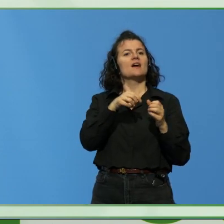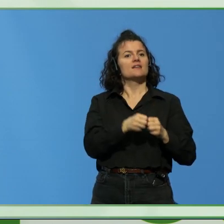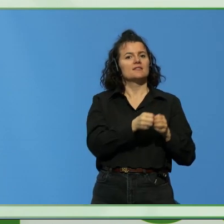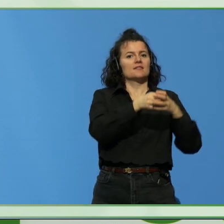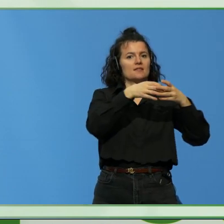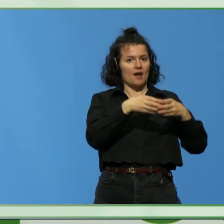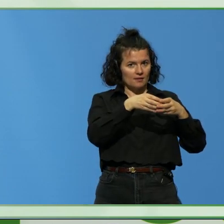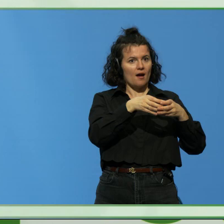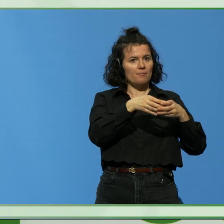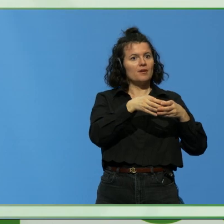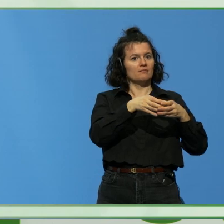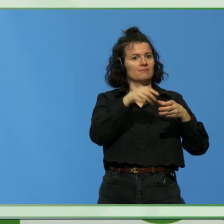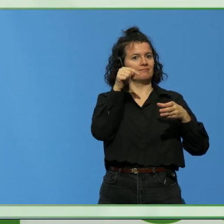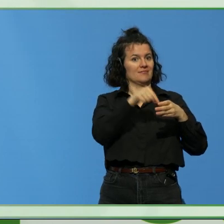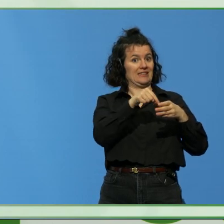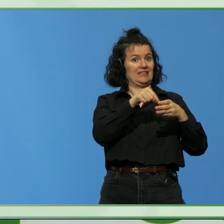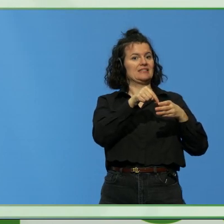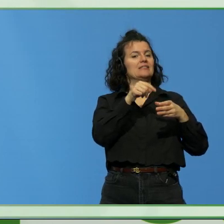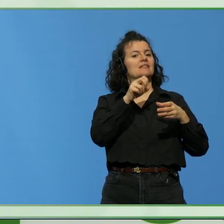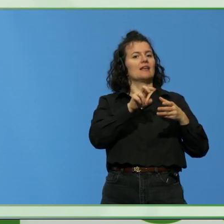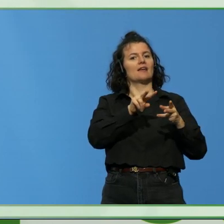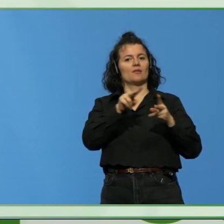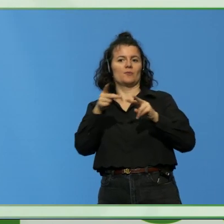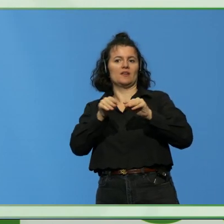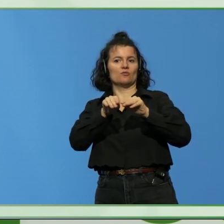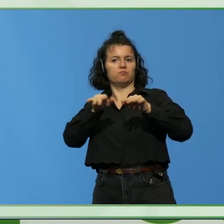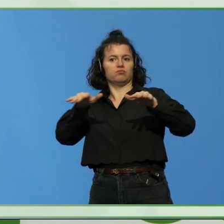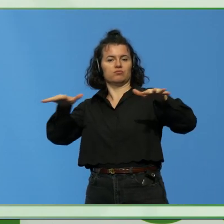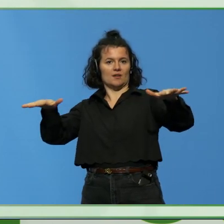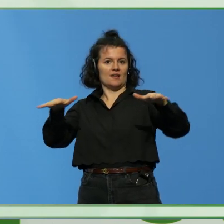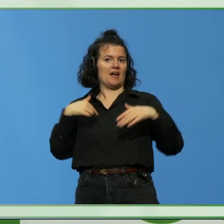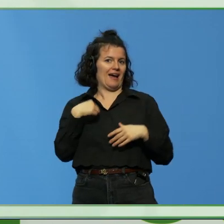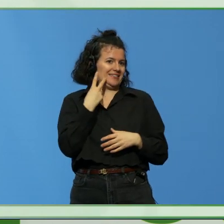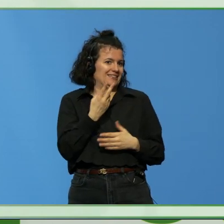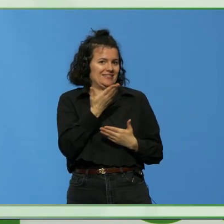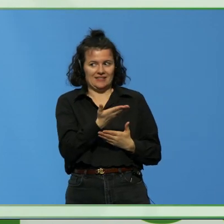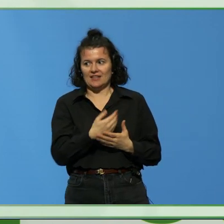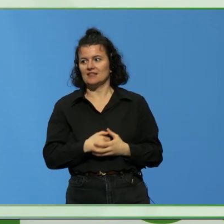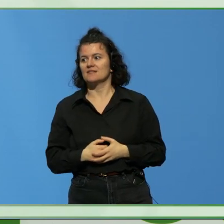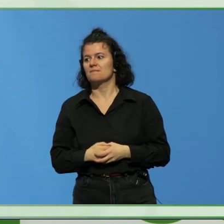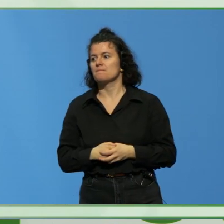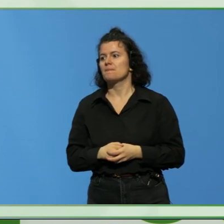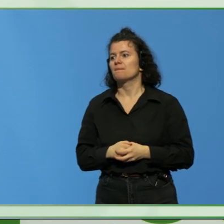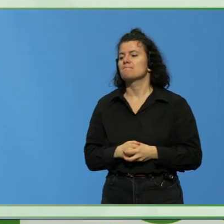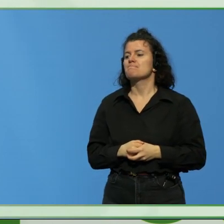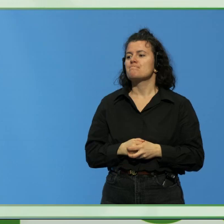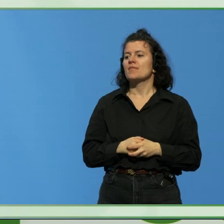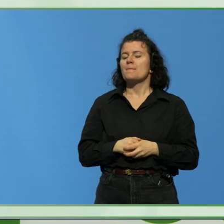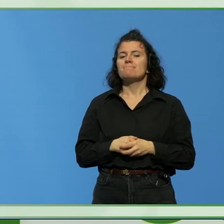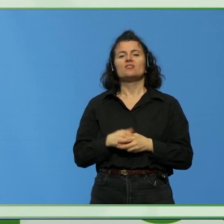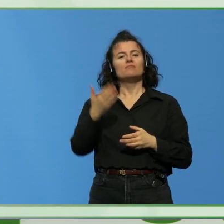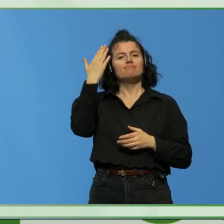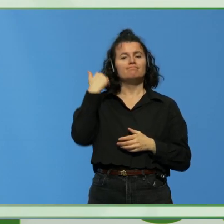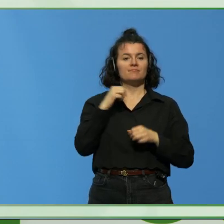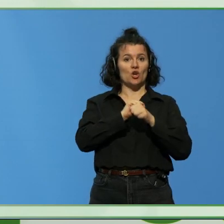right? And we also feel in the last couple of years, or specifically after COVID,